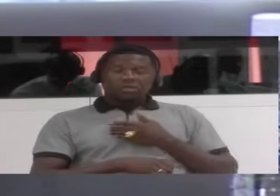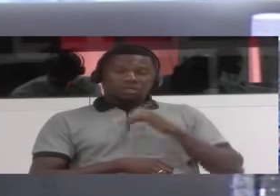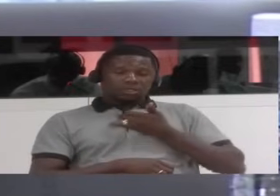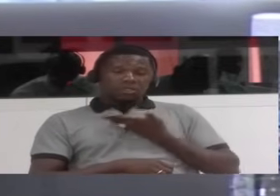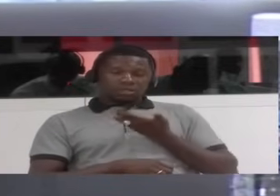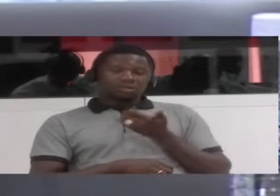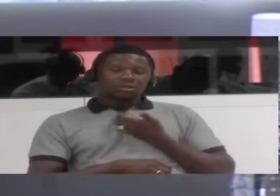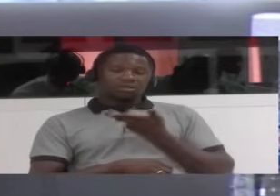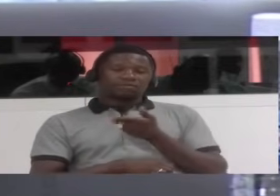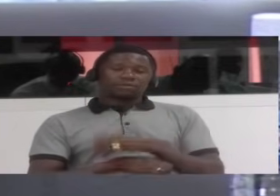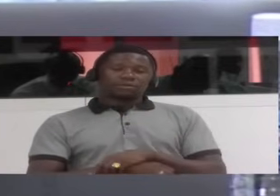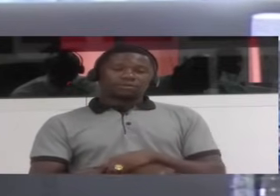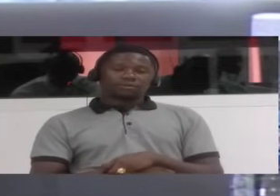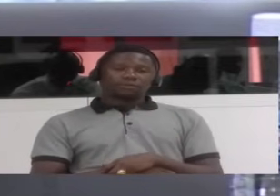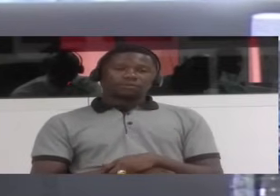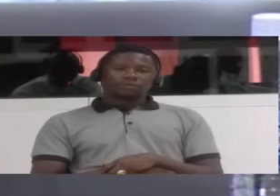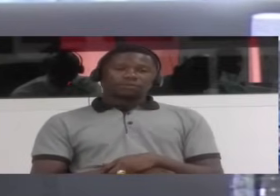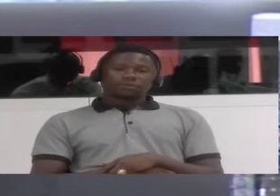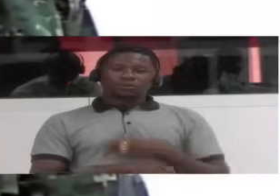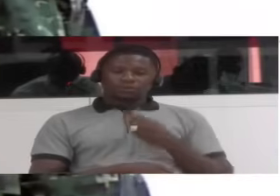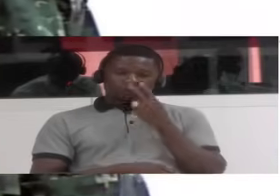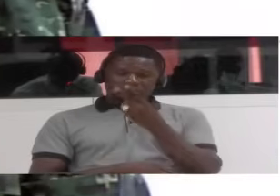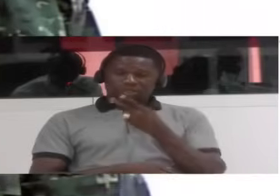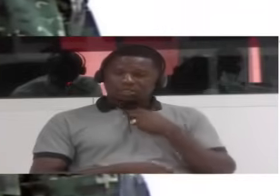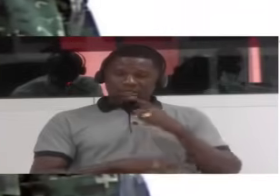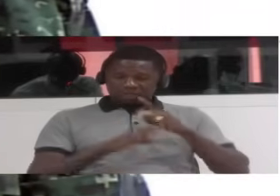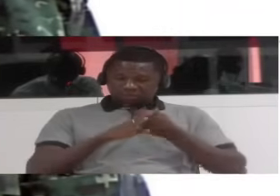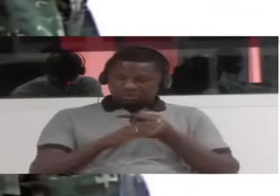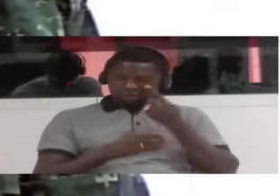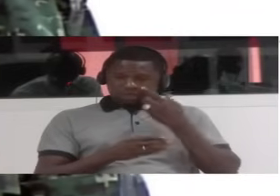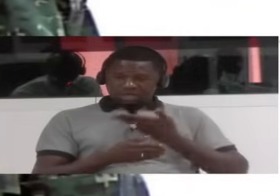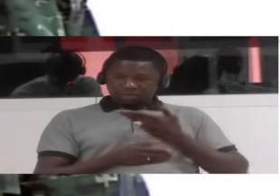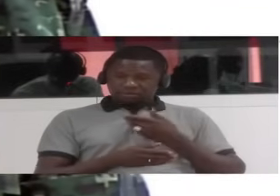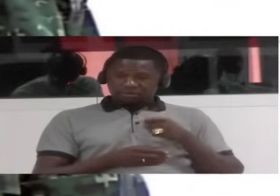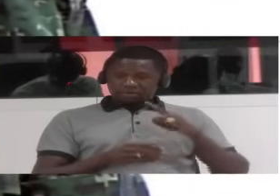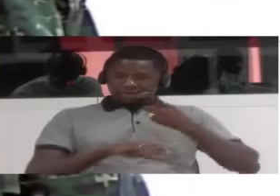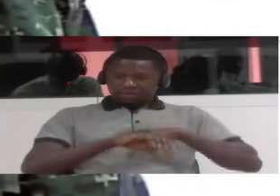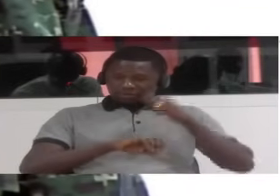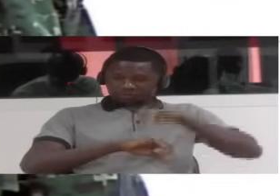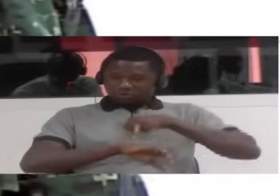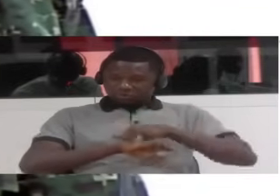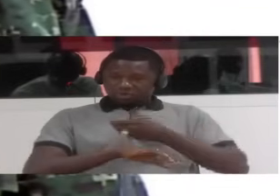Did you see any injuries he sustained during the torture? Well,